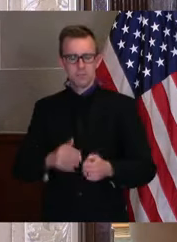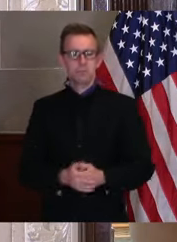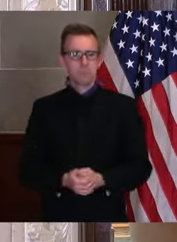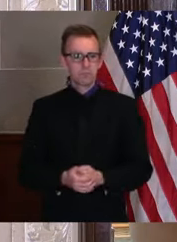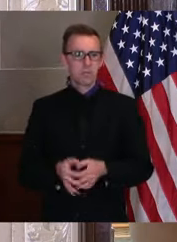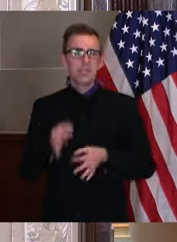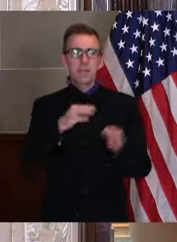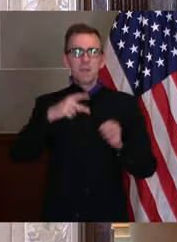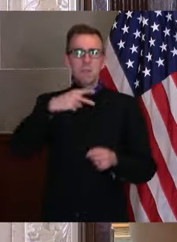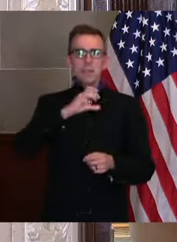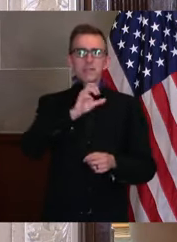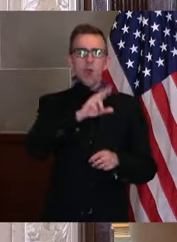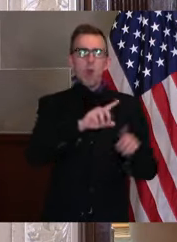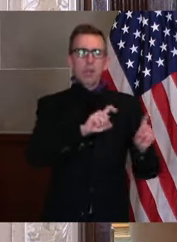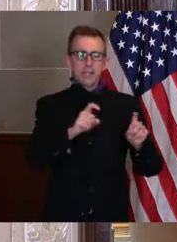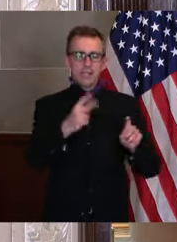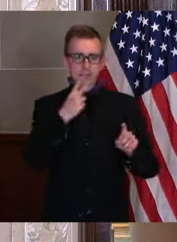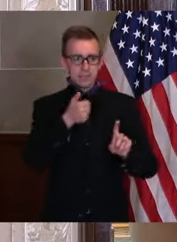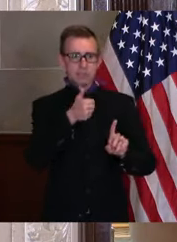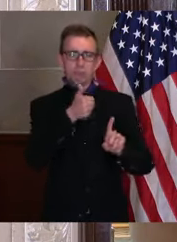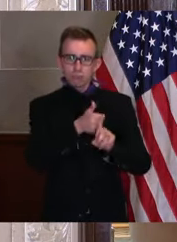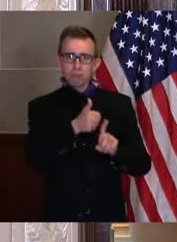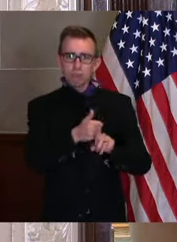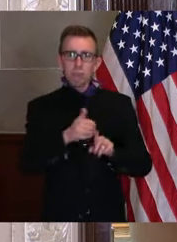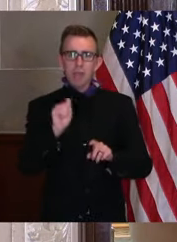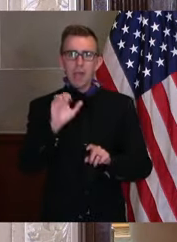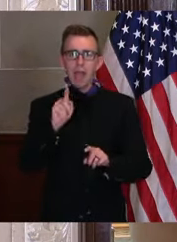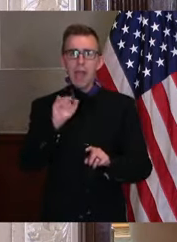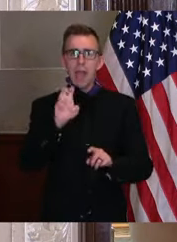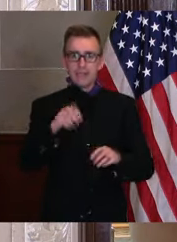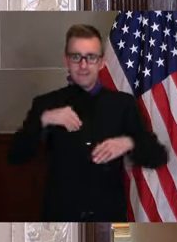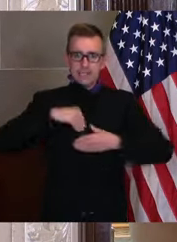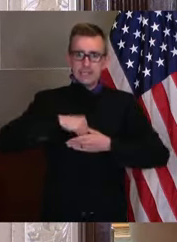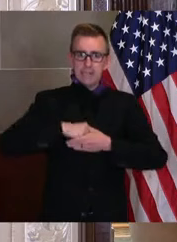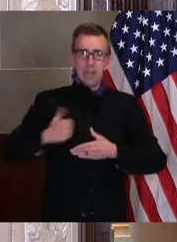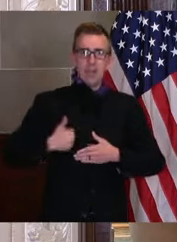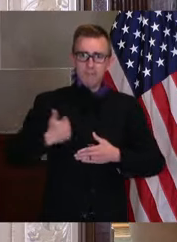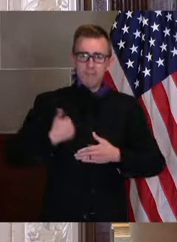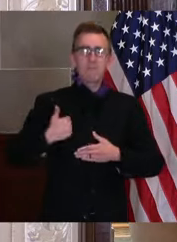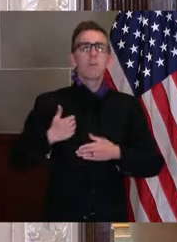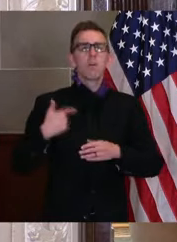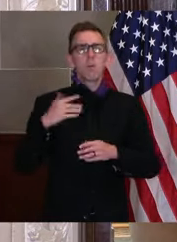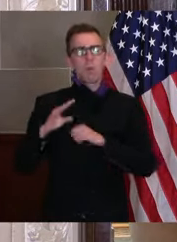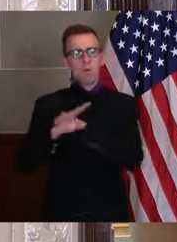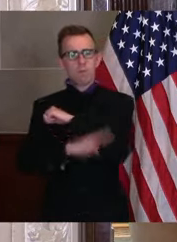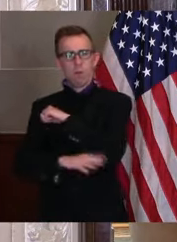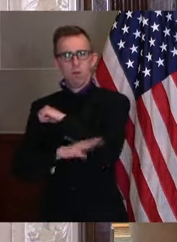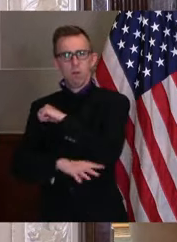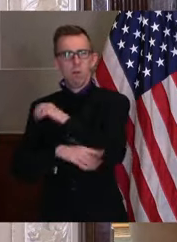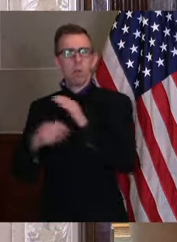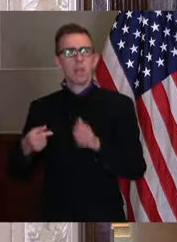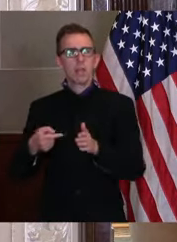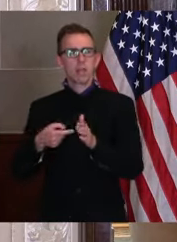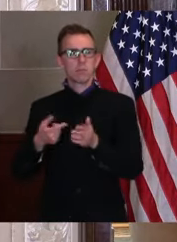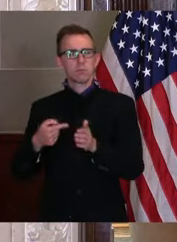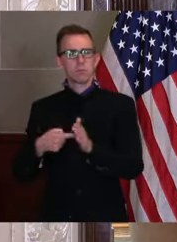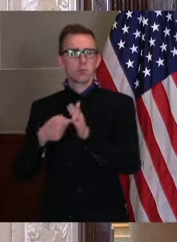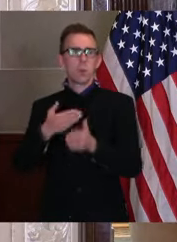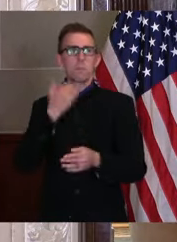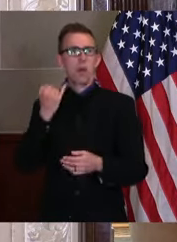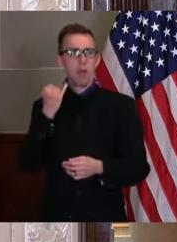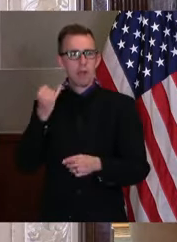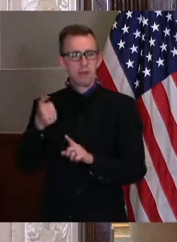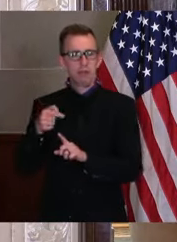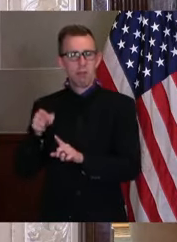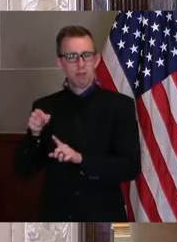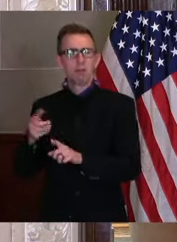doing the PCR test to see if you're actively infected, we're going to go in and kind of get an idea going into the fall how many people. I think people have